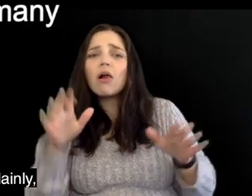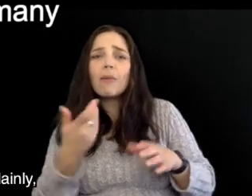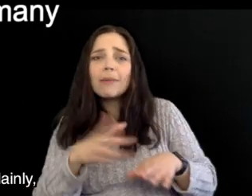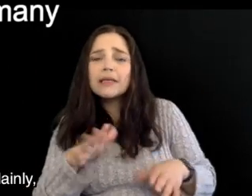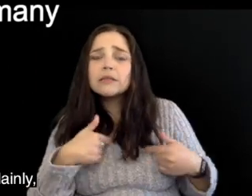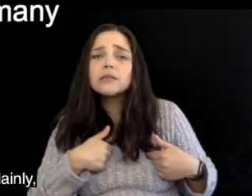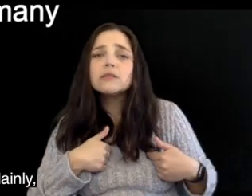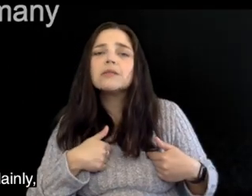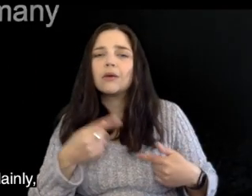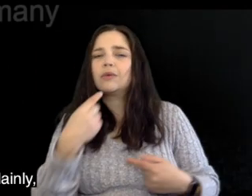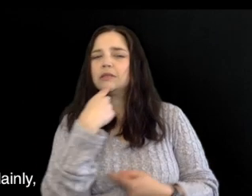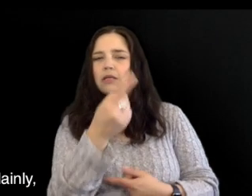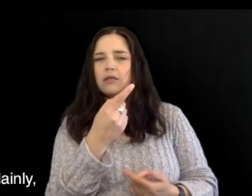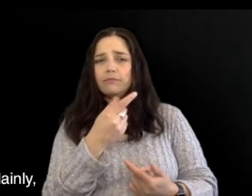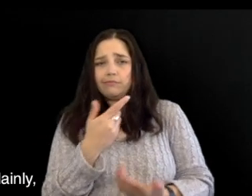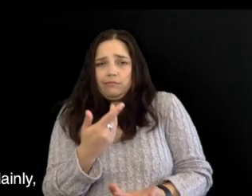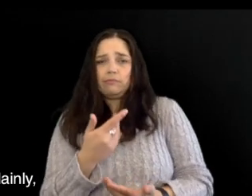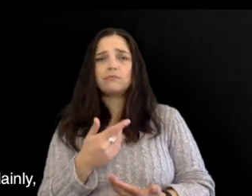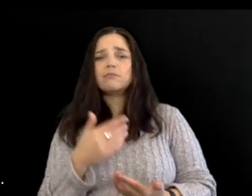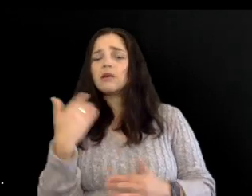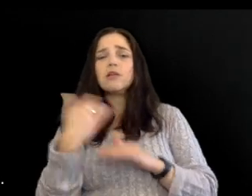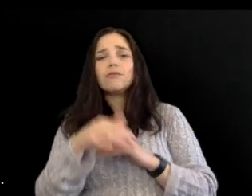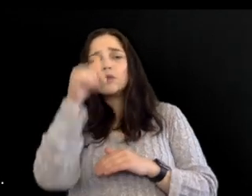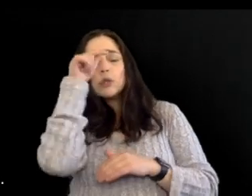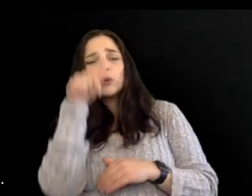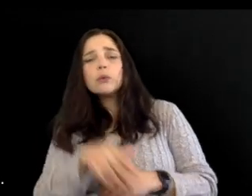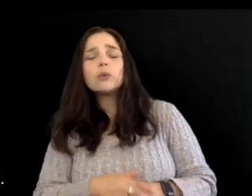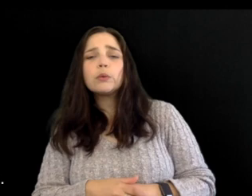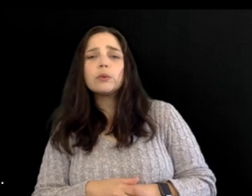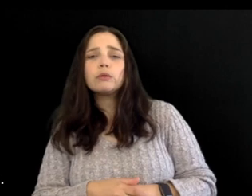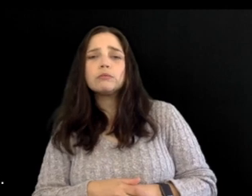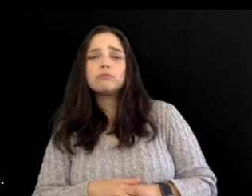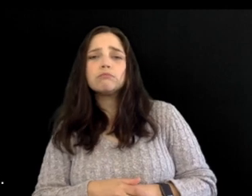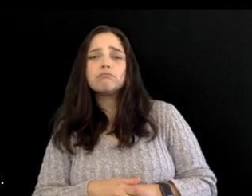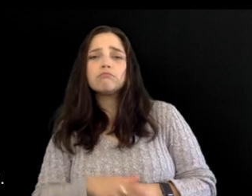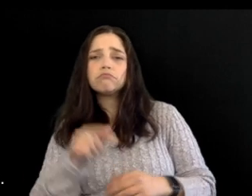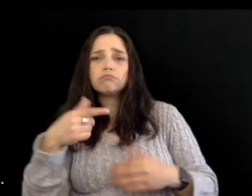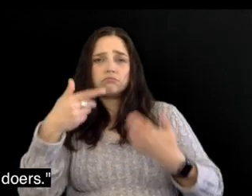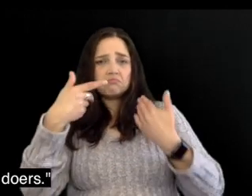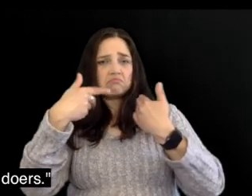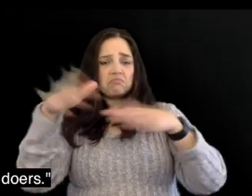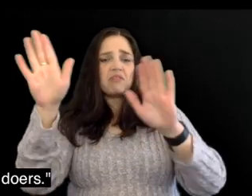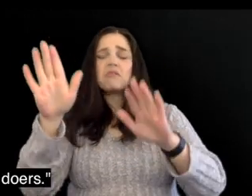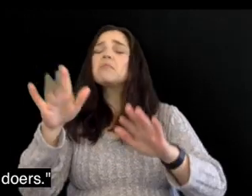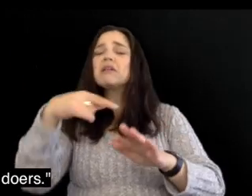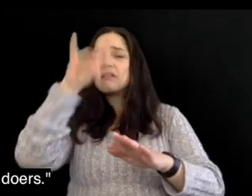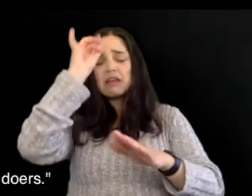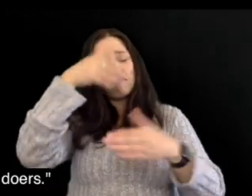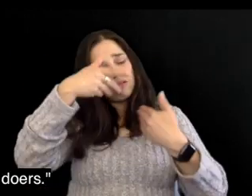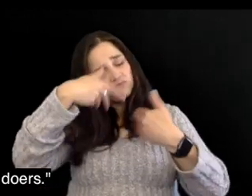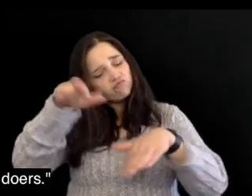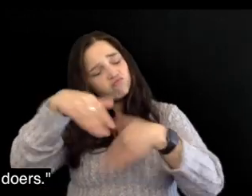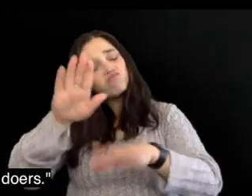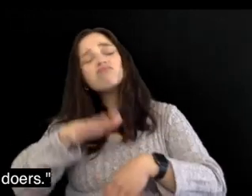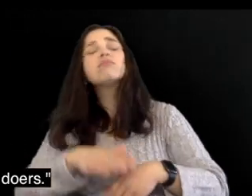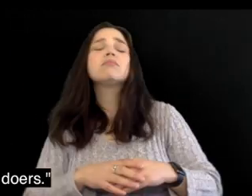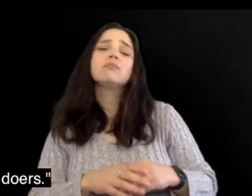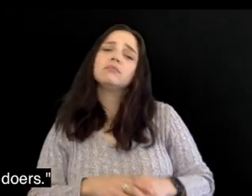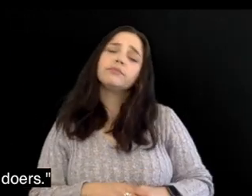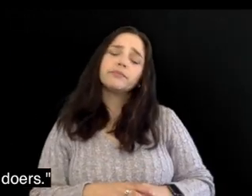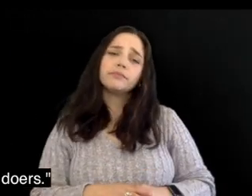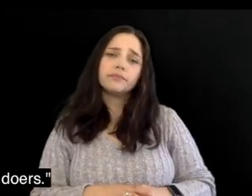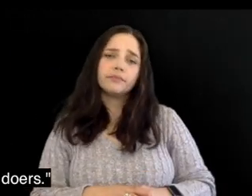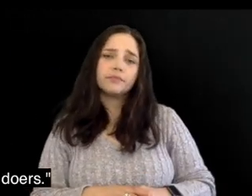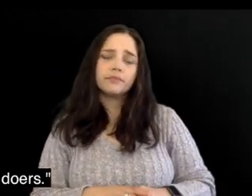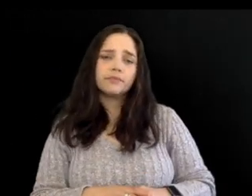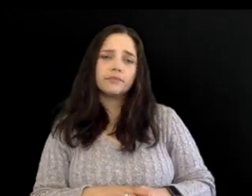miracles?' Then I will tell them plainly, 'I never knew you. Away from me,